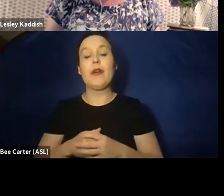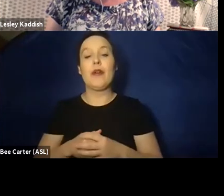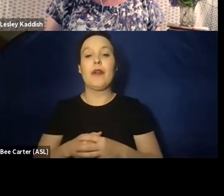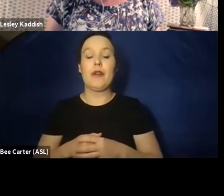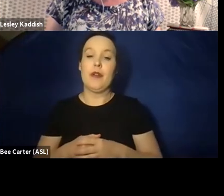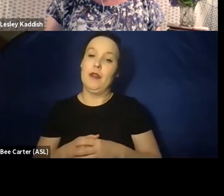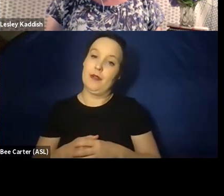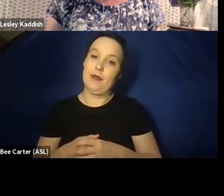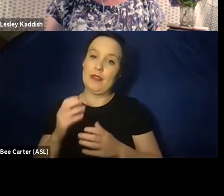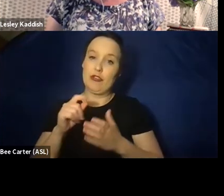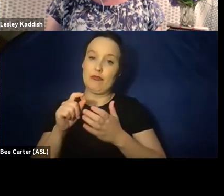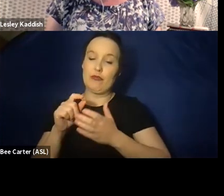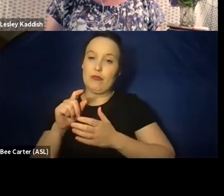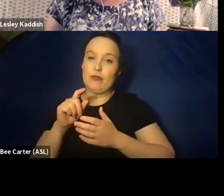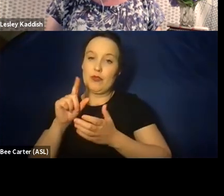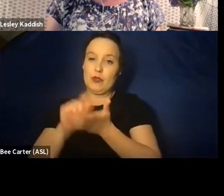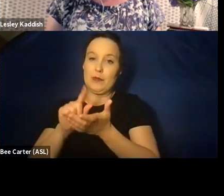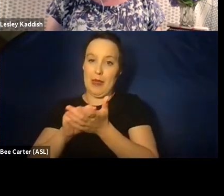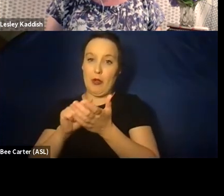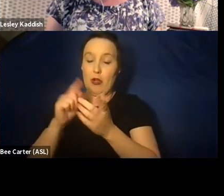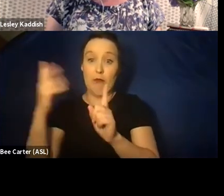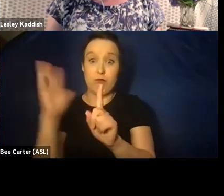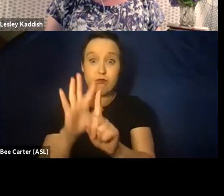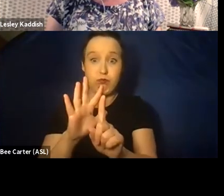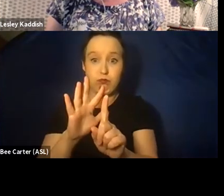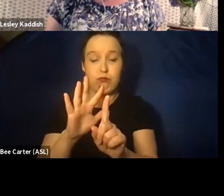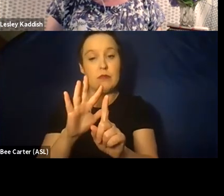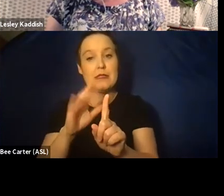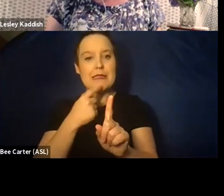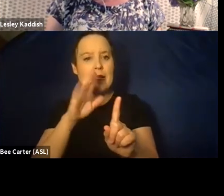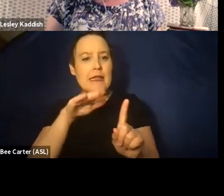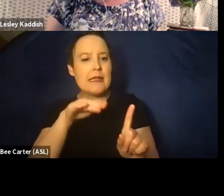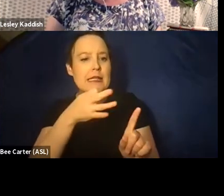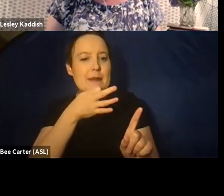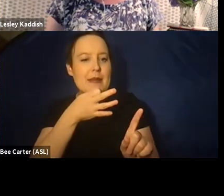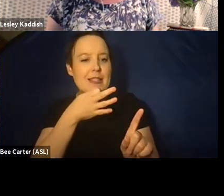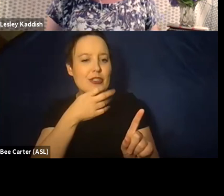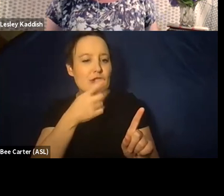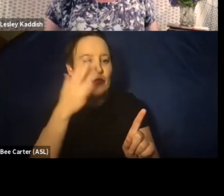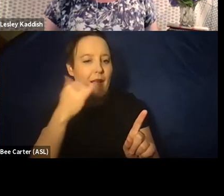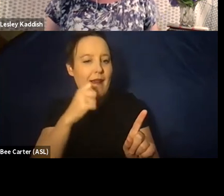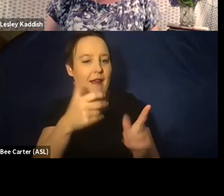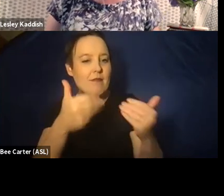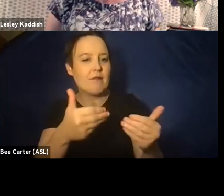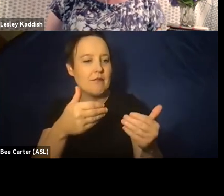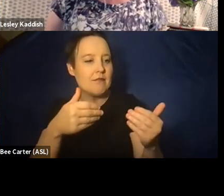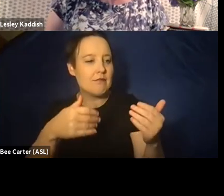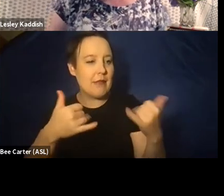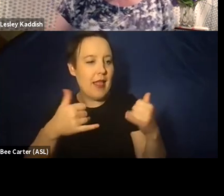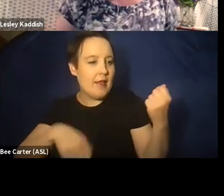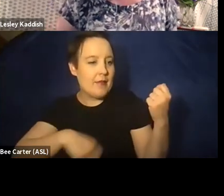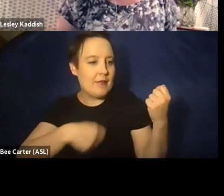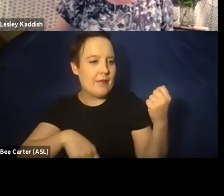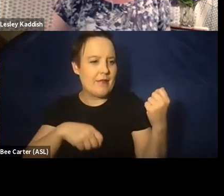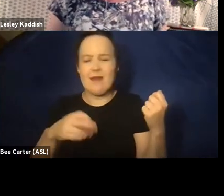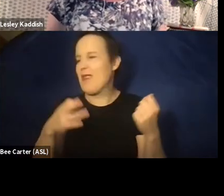And they surround the musician and ask him, "Hey, maestro, why don't you play something for us real quick?" And maestro